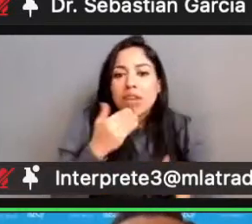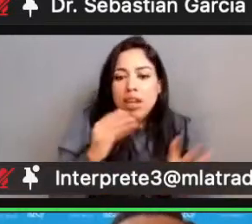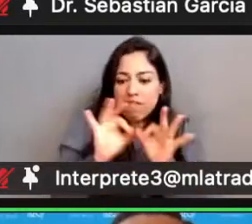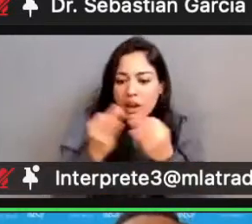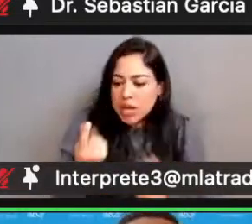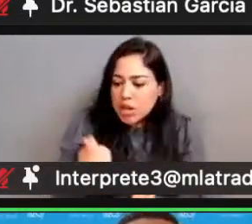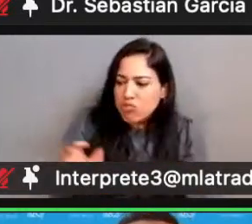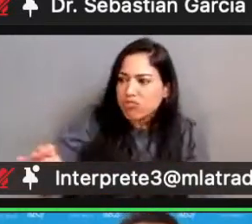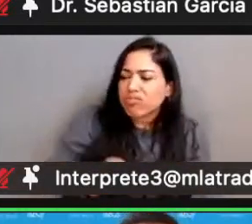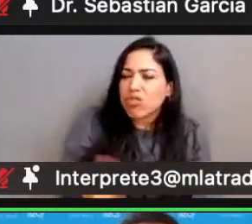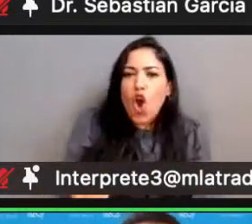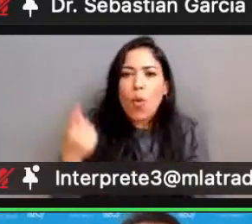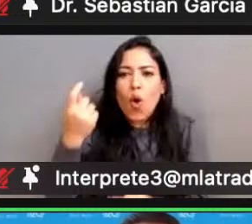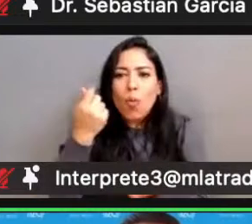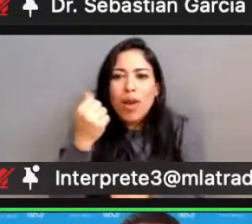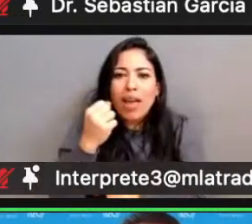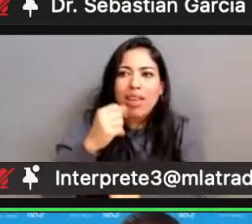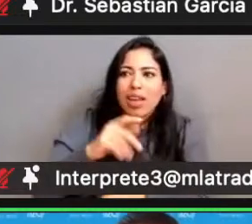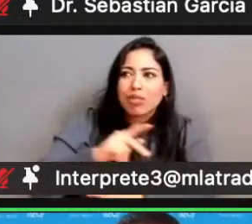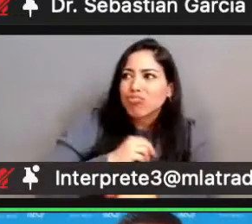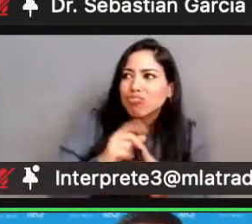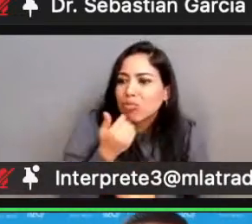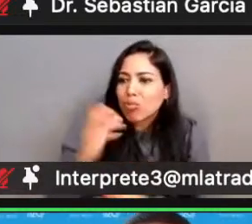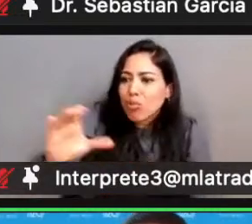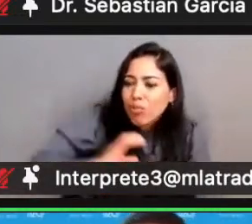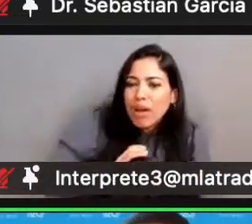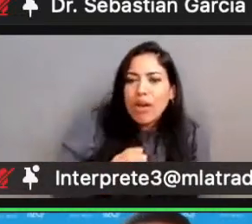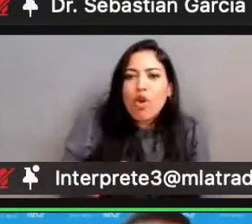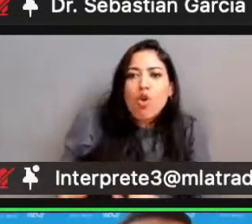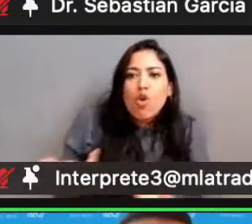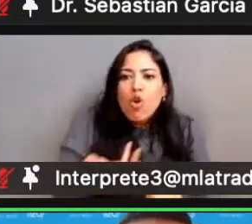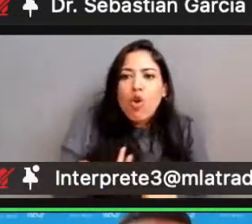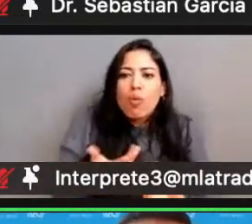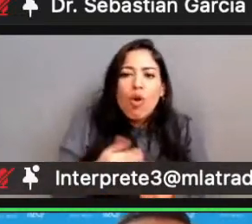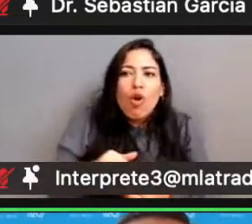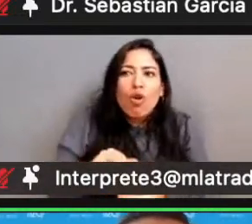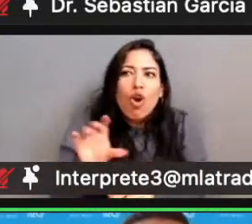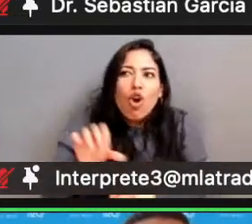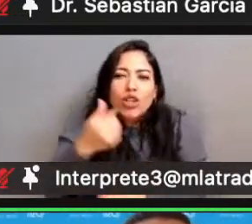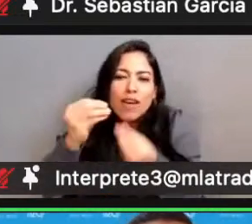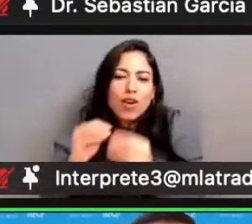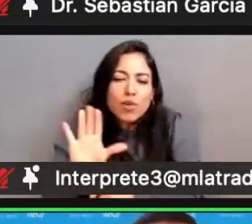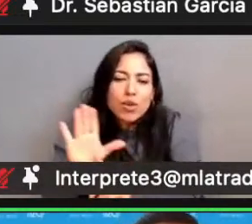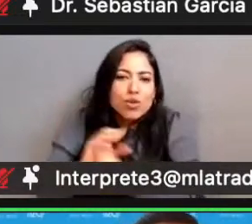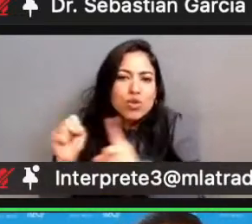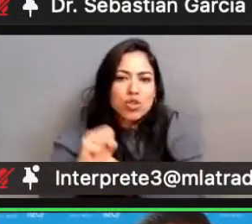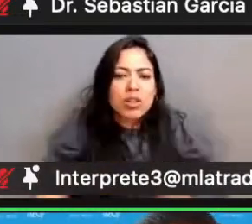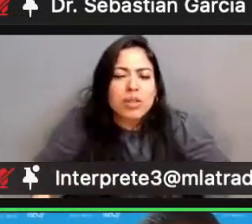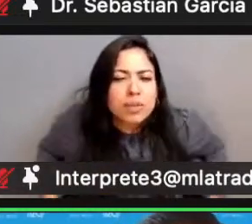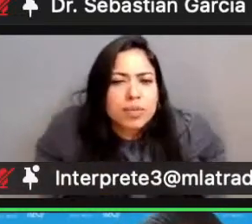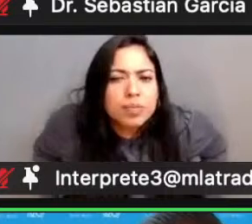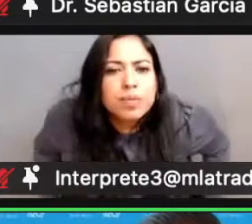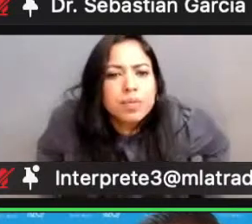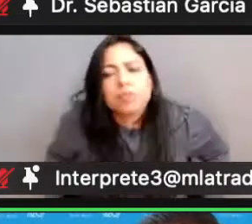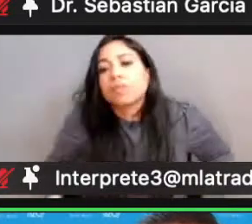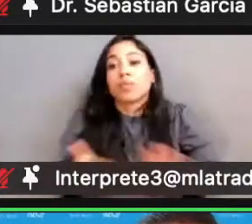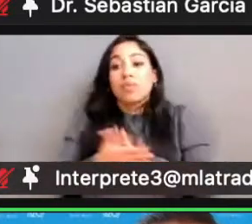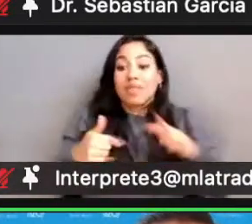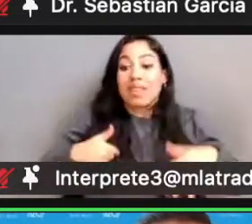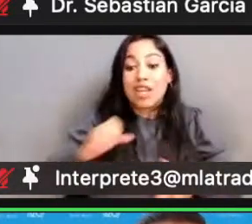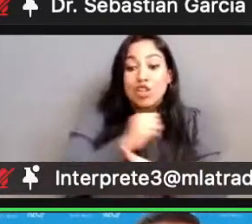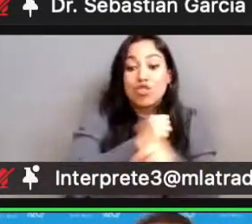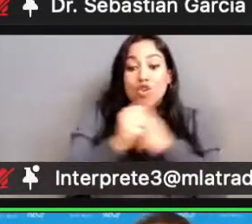get resources according to the belonging or networks or other social structure. From